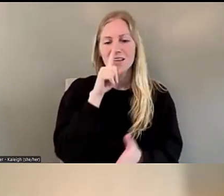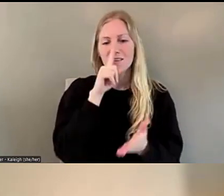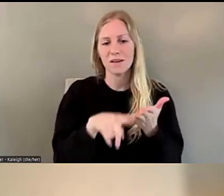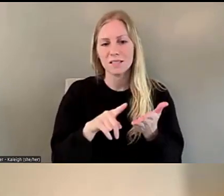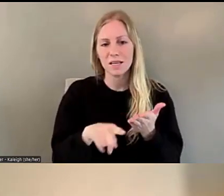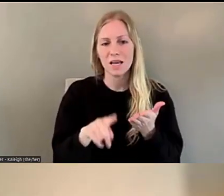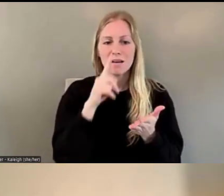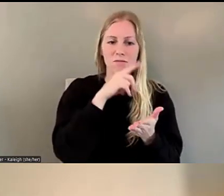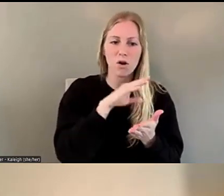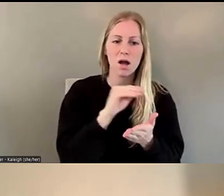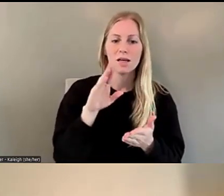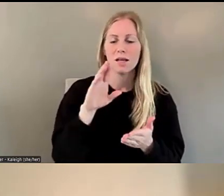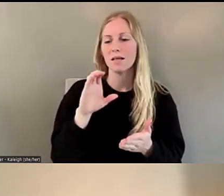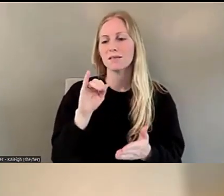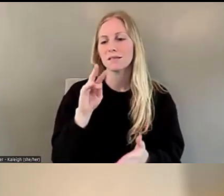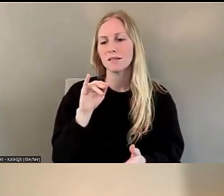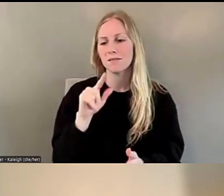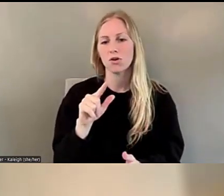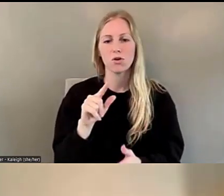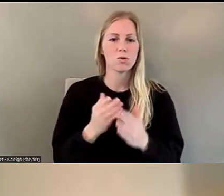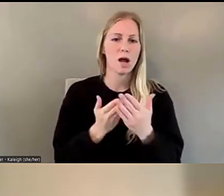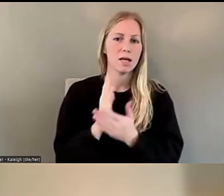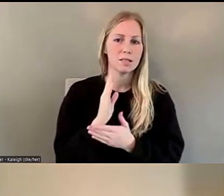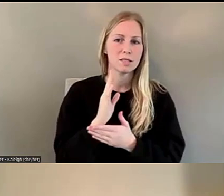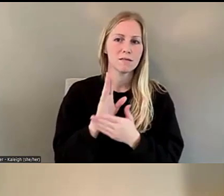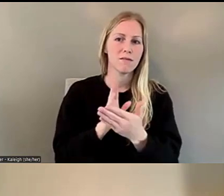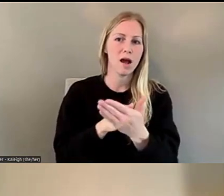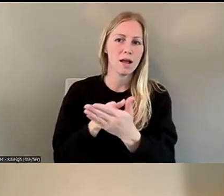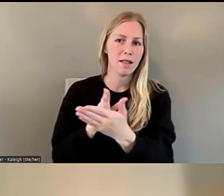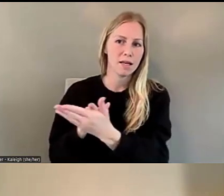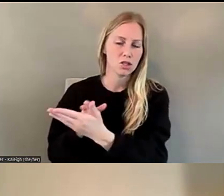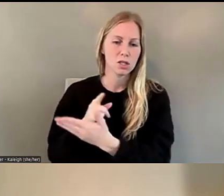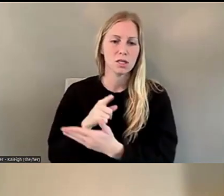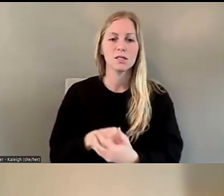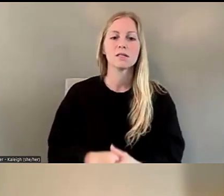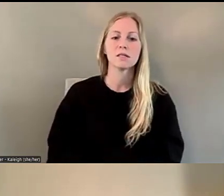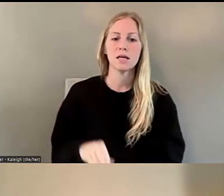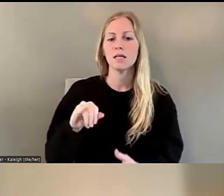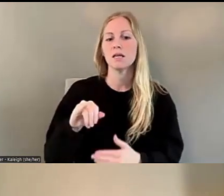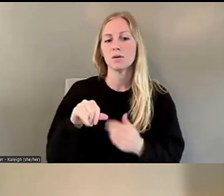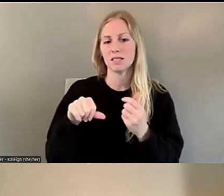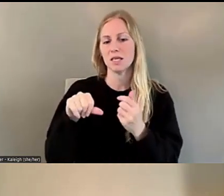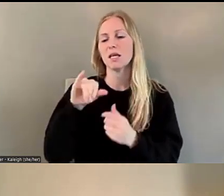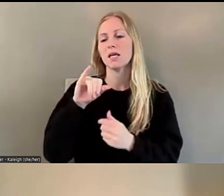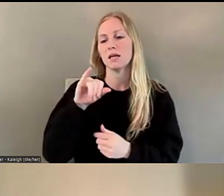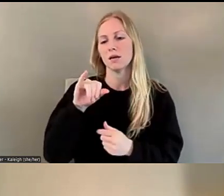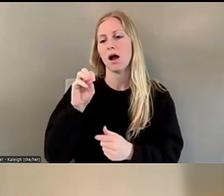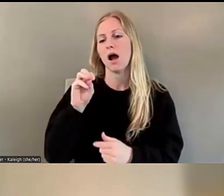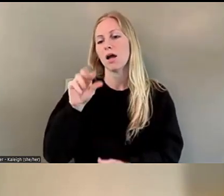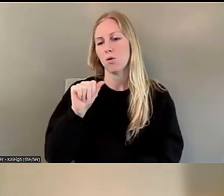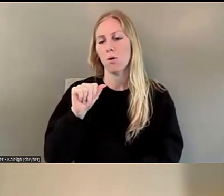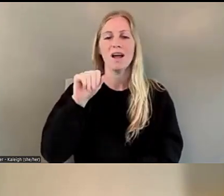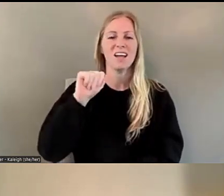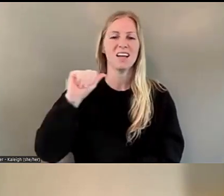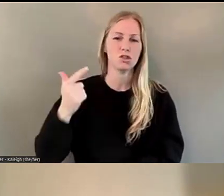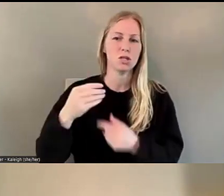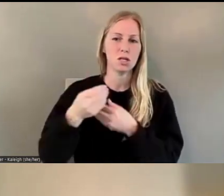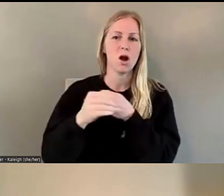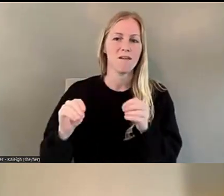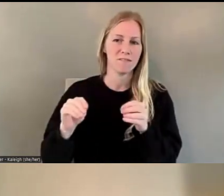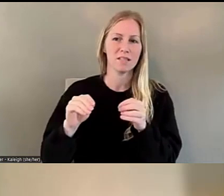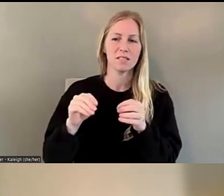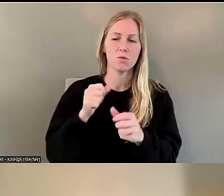violations, and served as an assistant attorney general in the Iowa Attorney General's Office where he represented the state's Medicaid